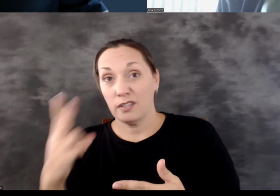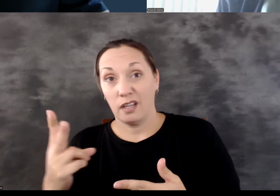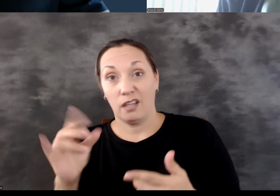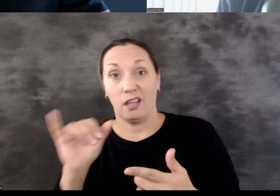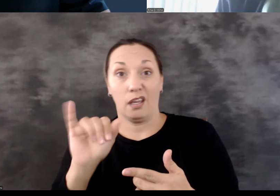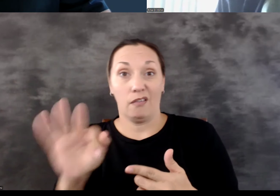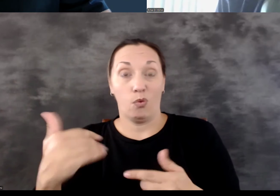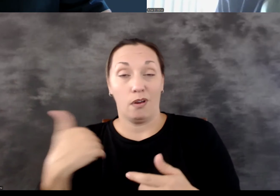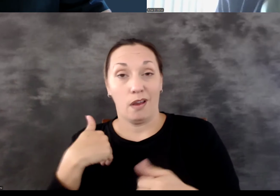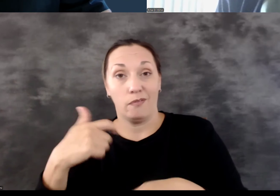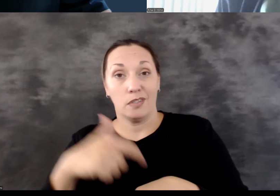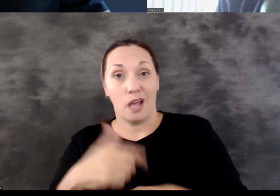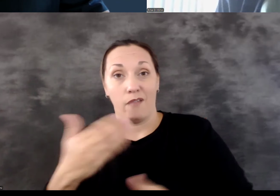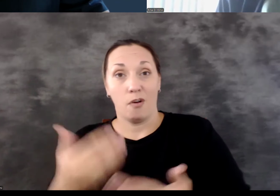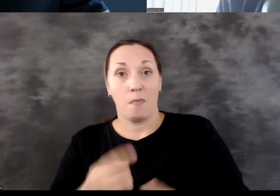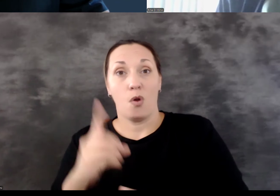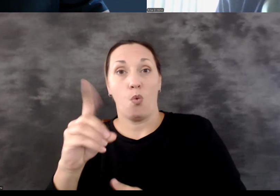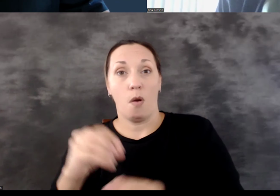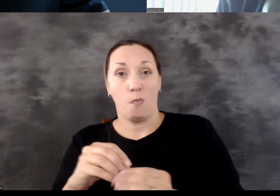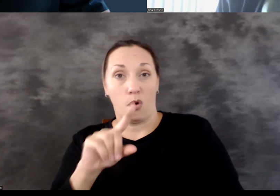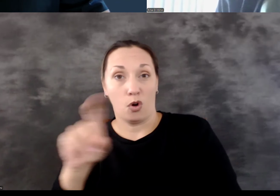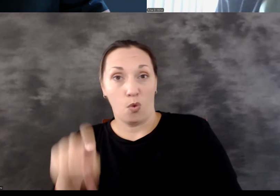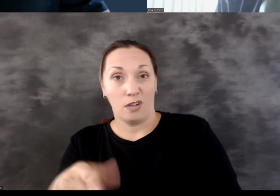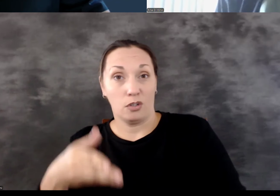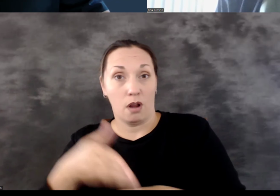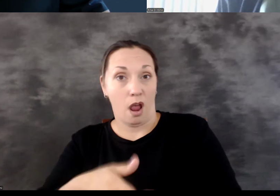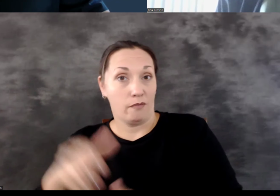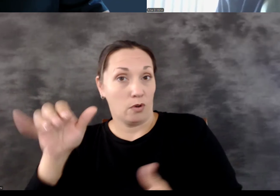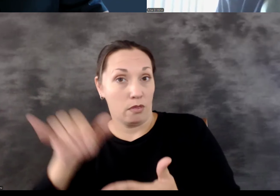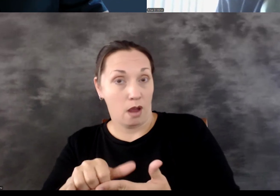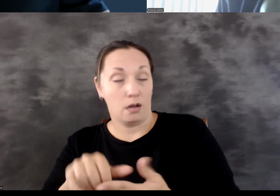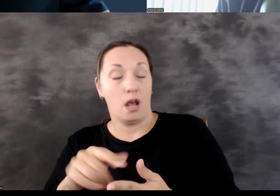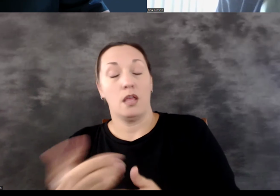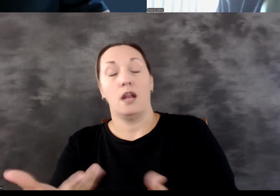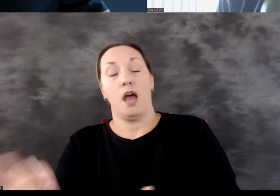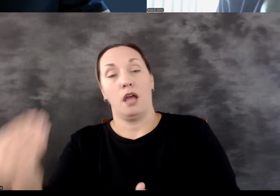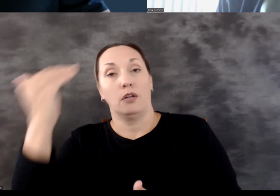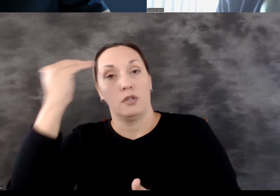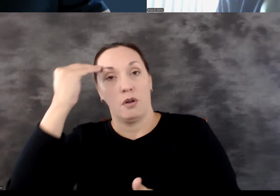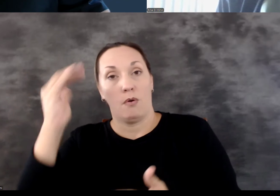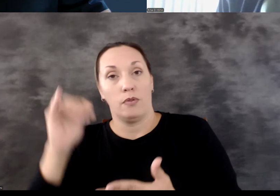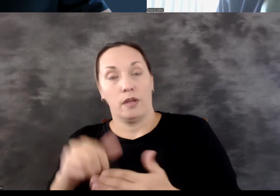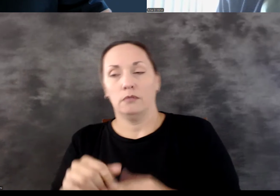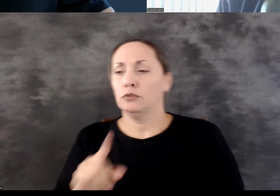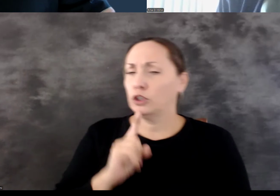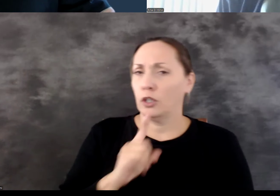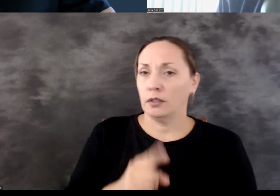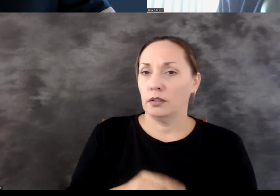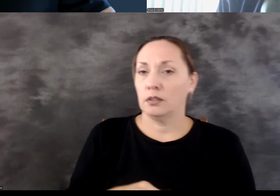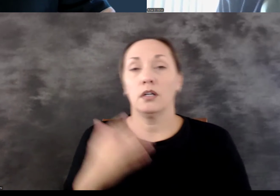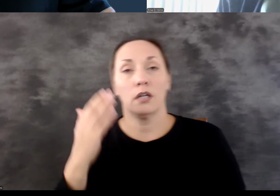time for maybe one more question after that. sure, And I know that sure.